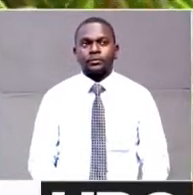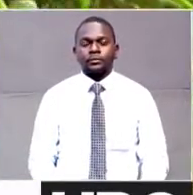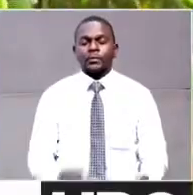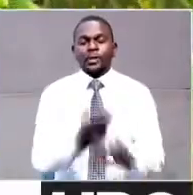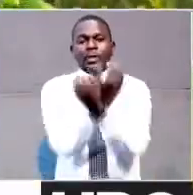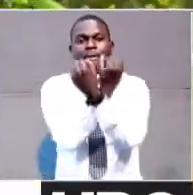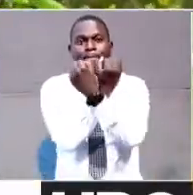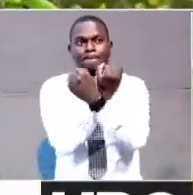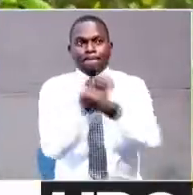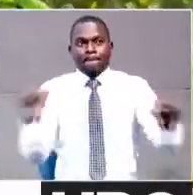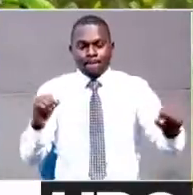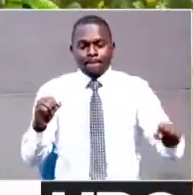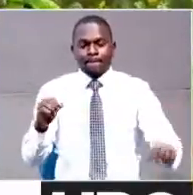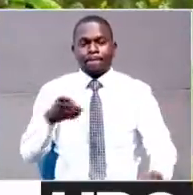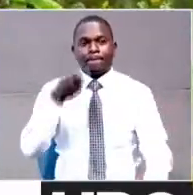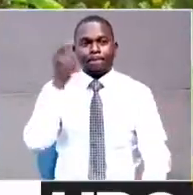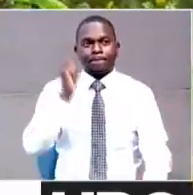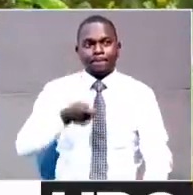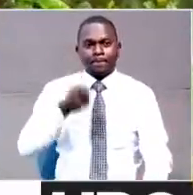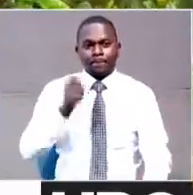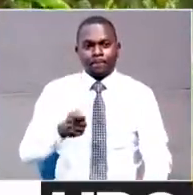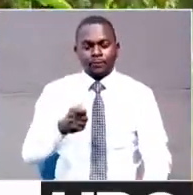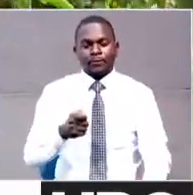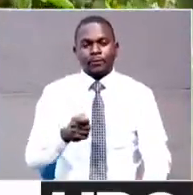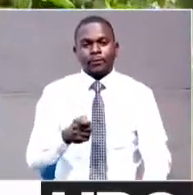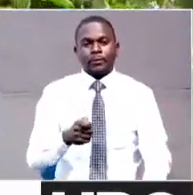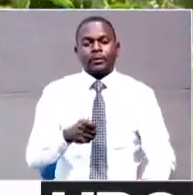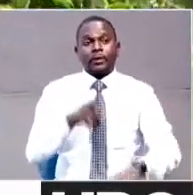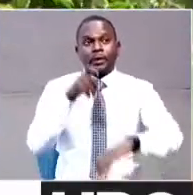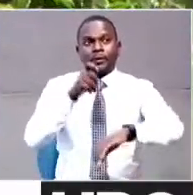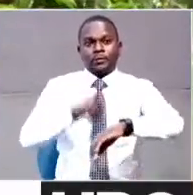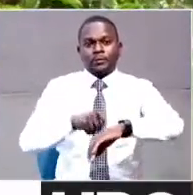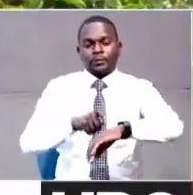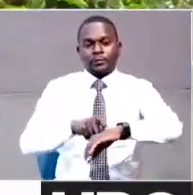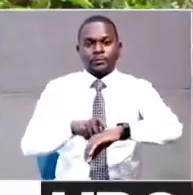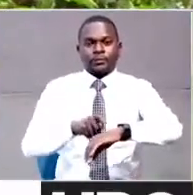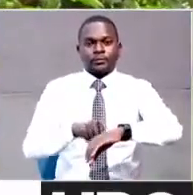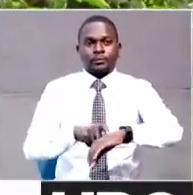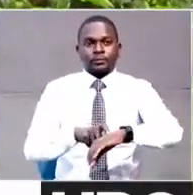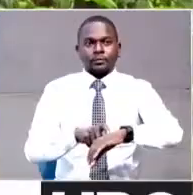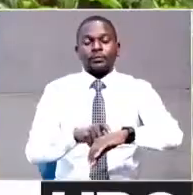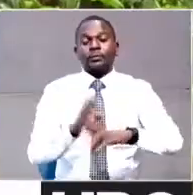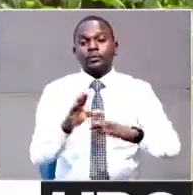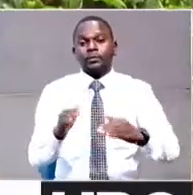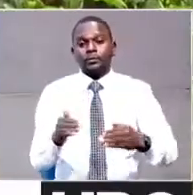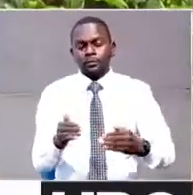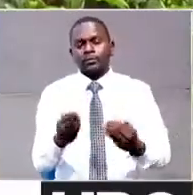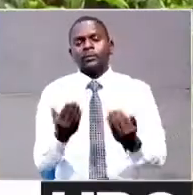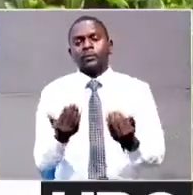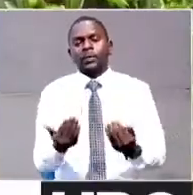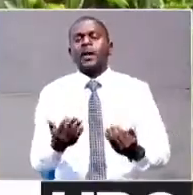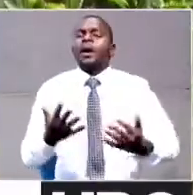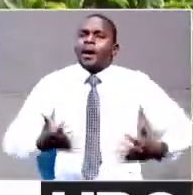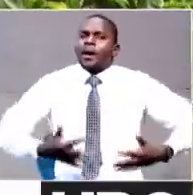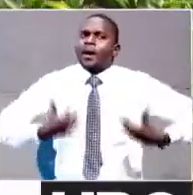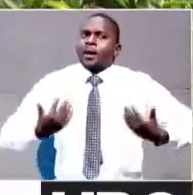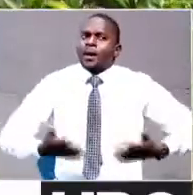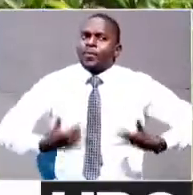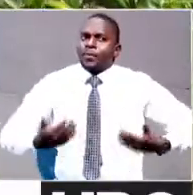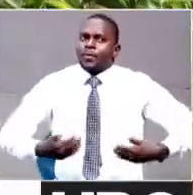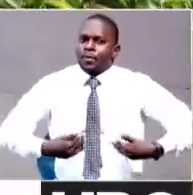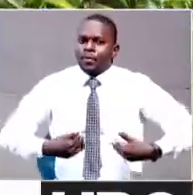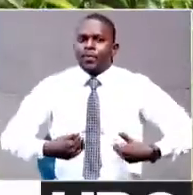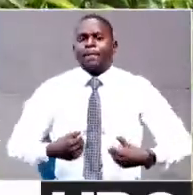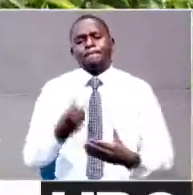Saved by the bell, right on time. This is the kind of happiness that these